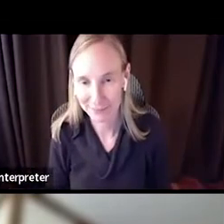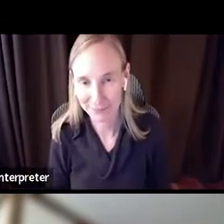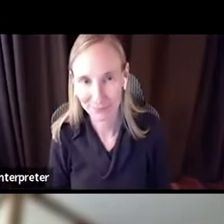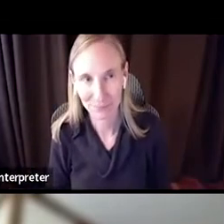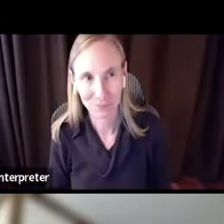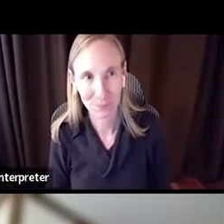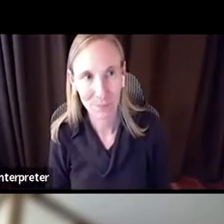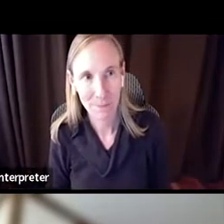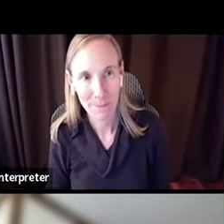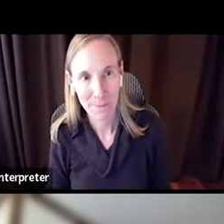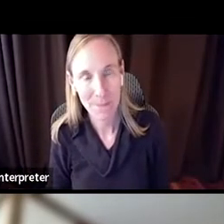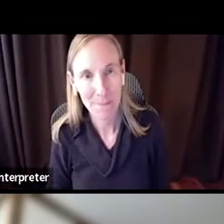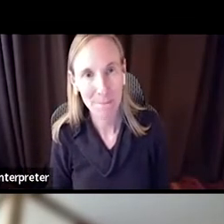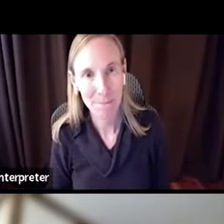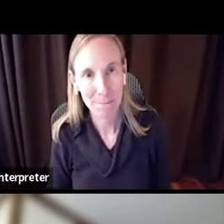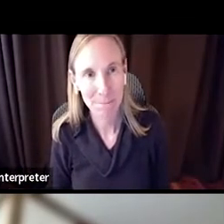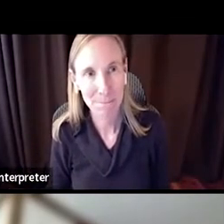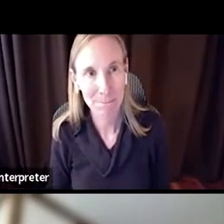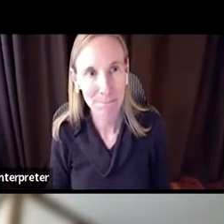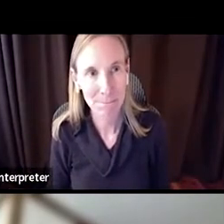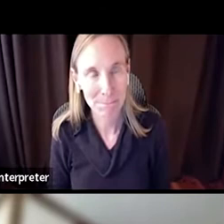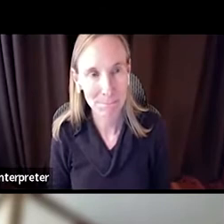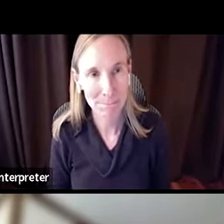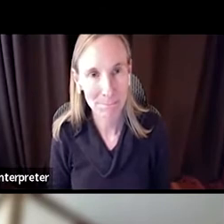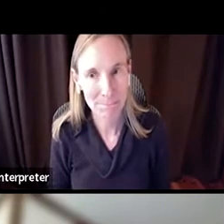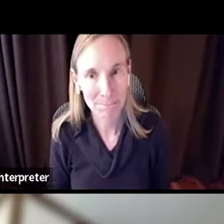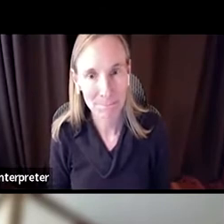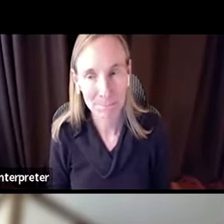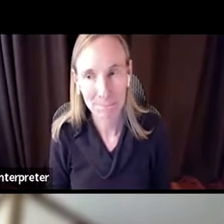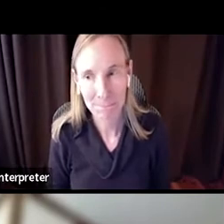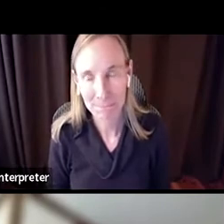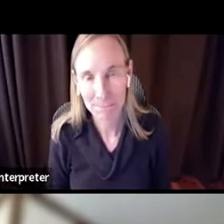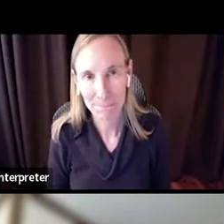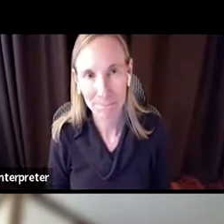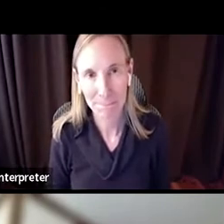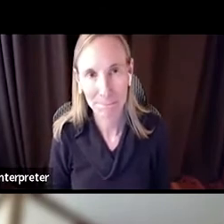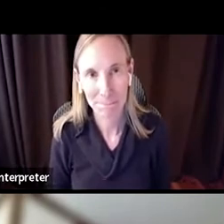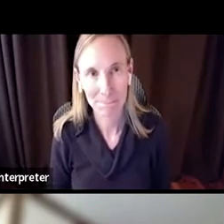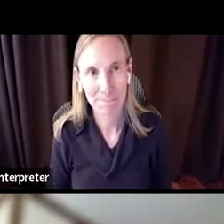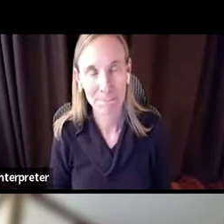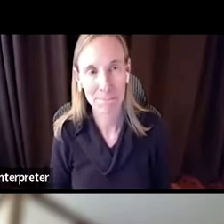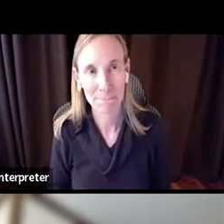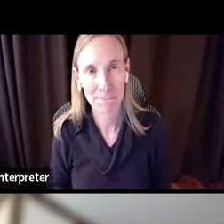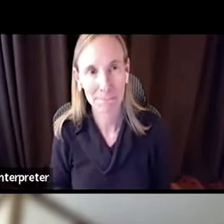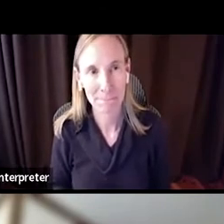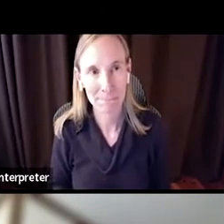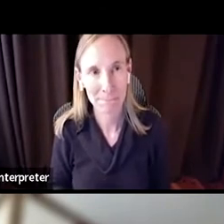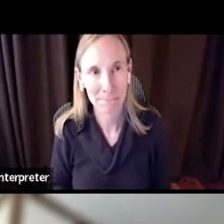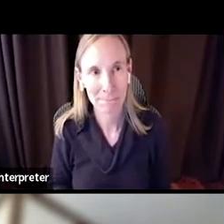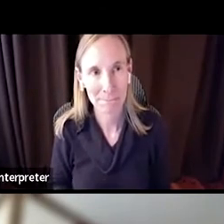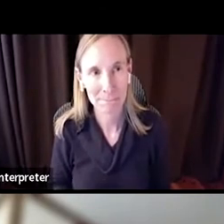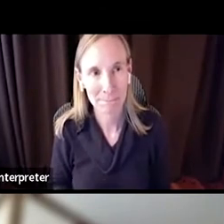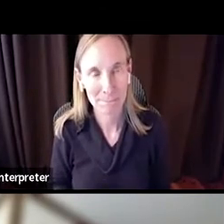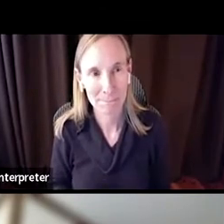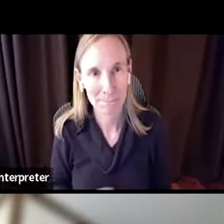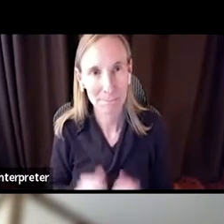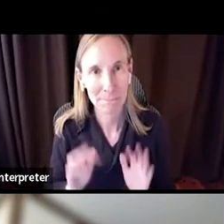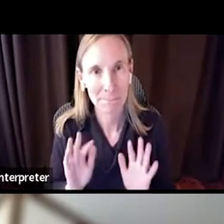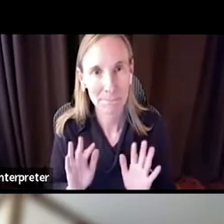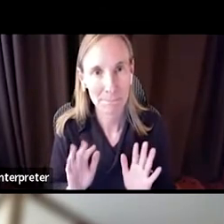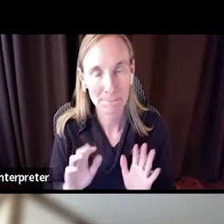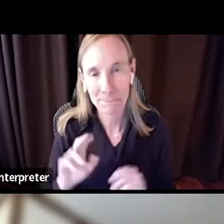so one of the questions was, and this is going, actually, I don't know if